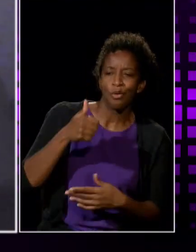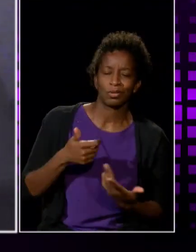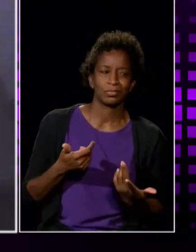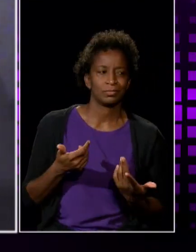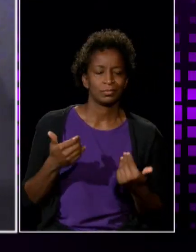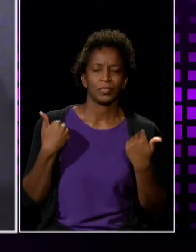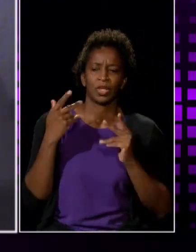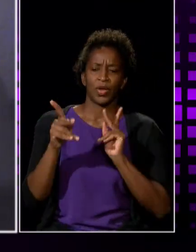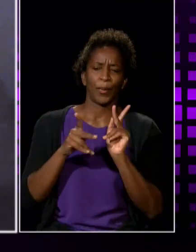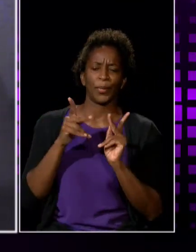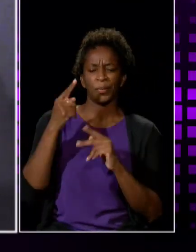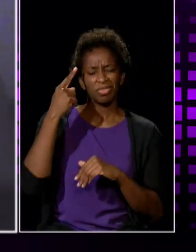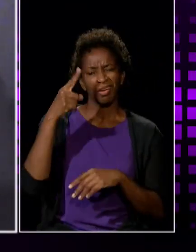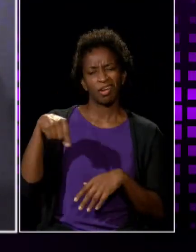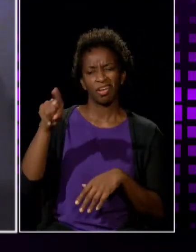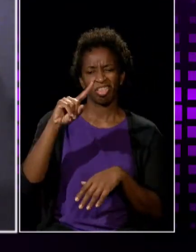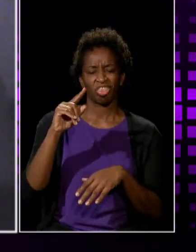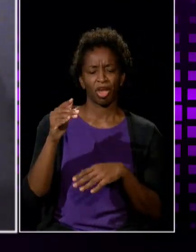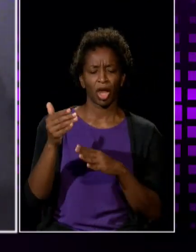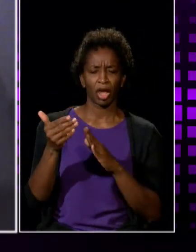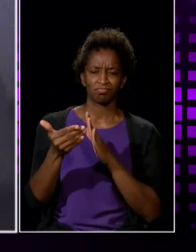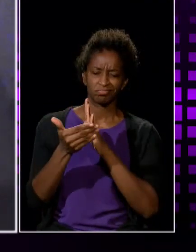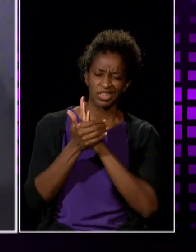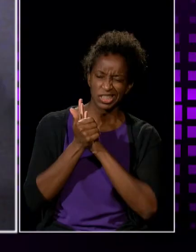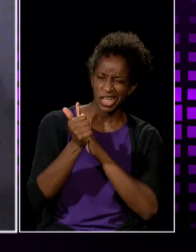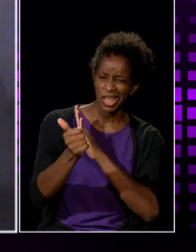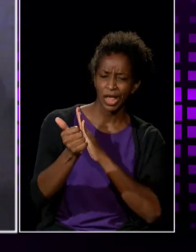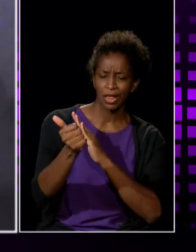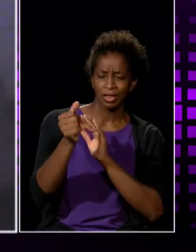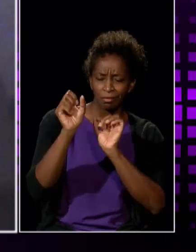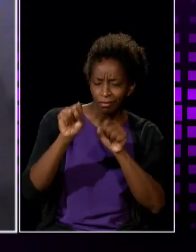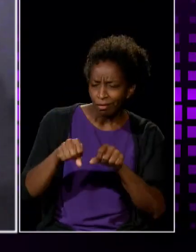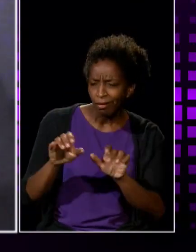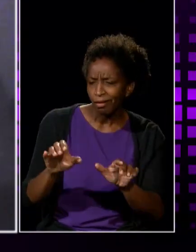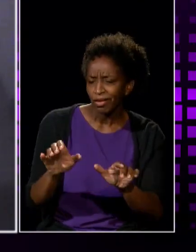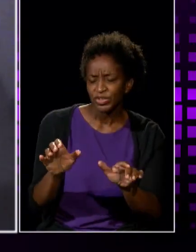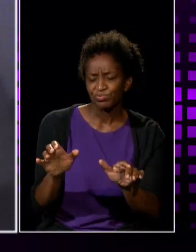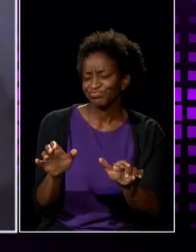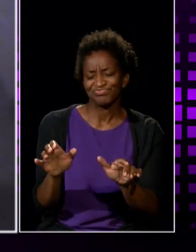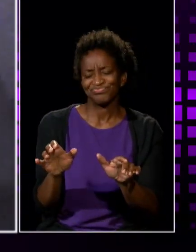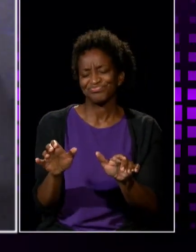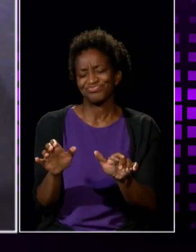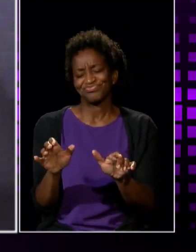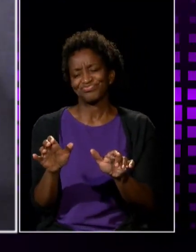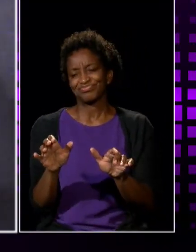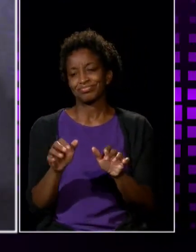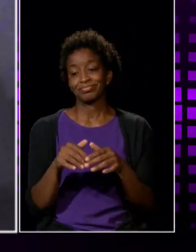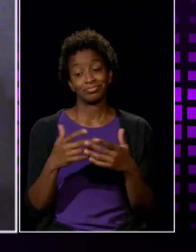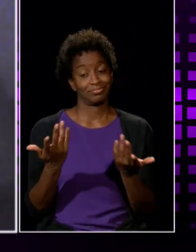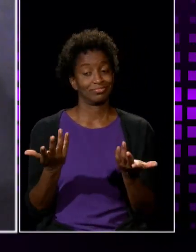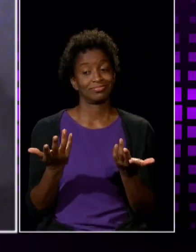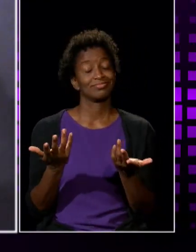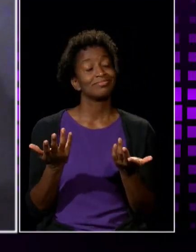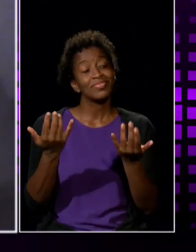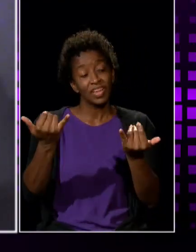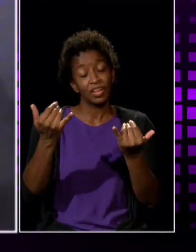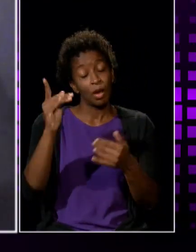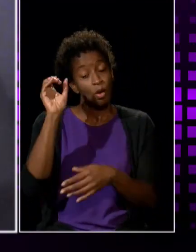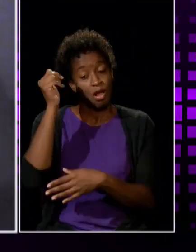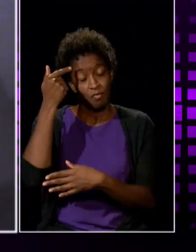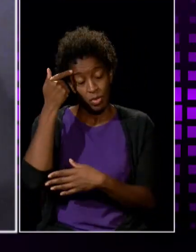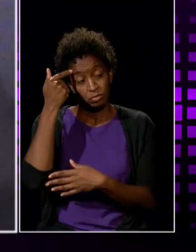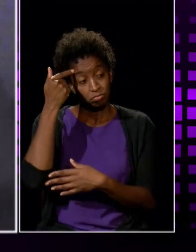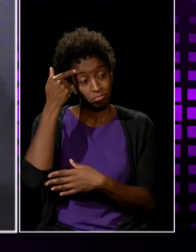incompetent. So it showed me that this government, have to say, because they did it, they're